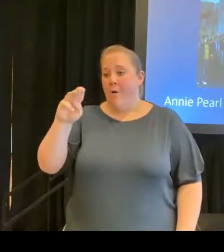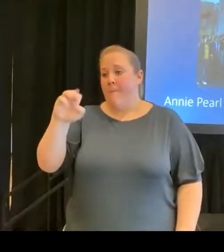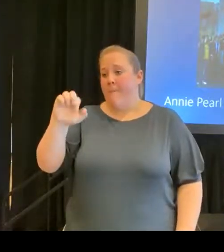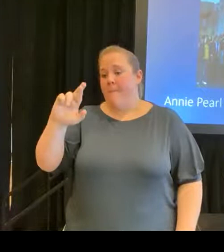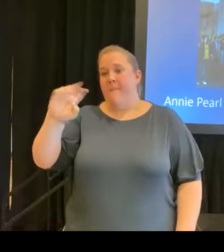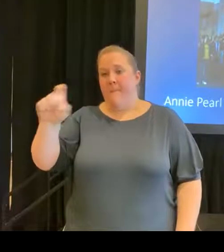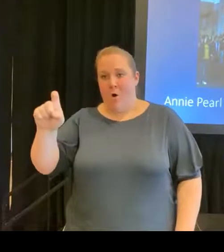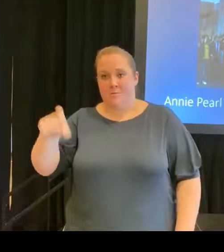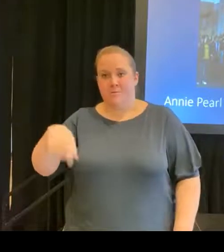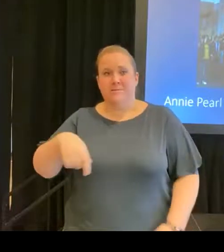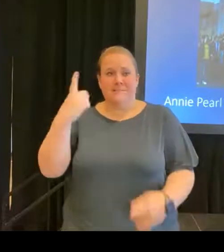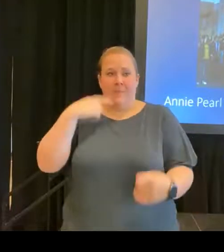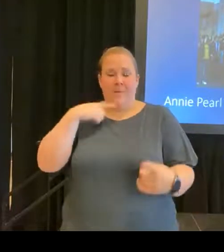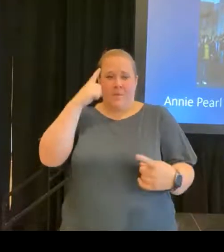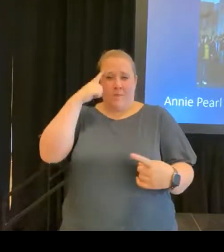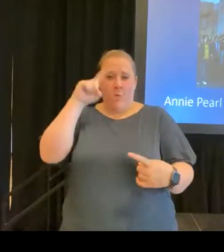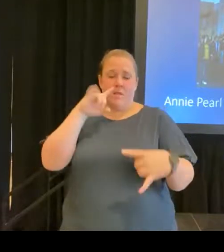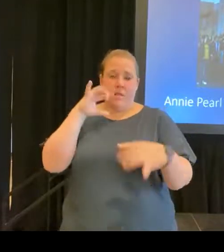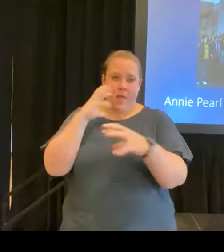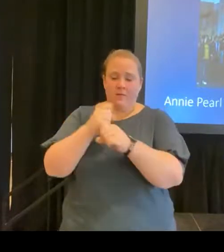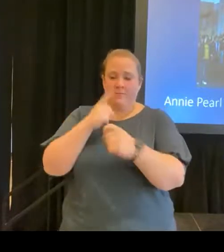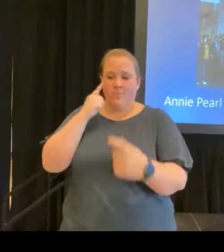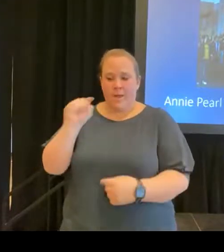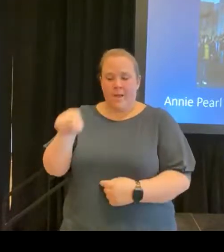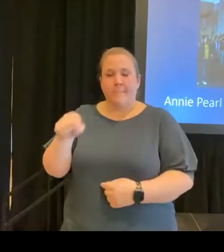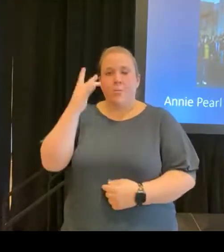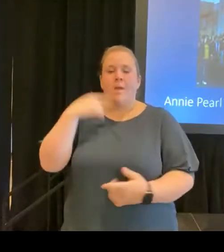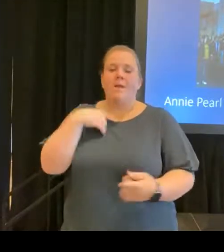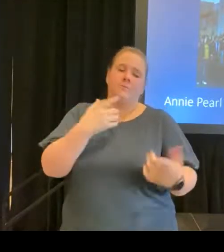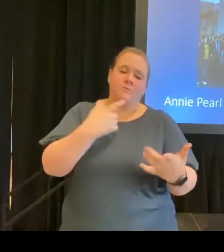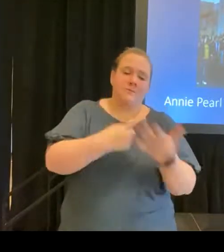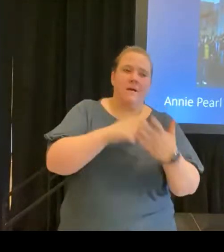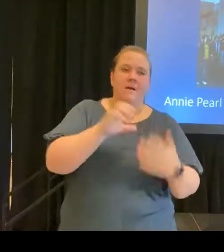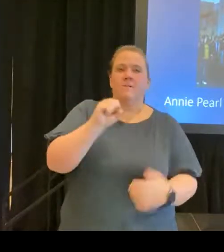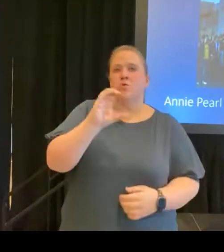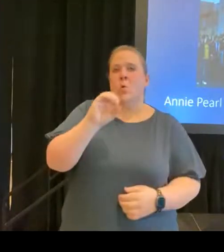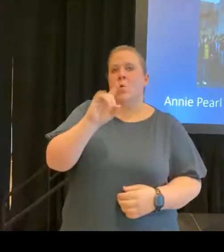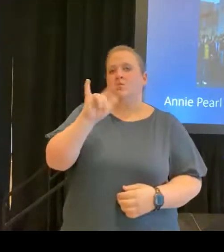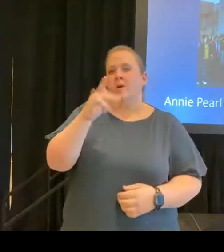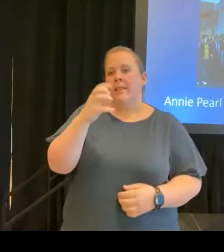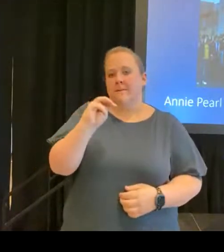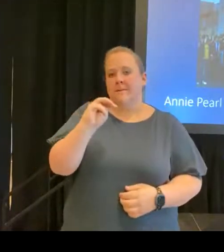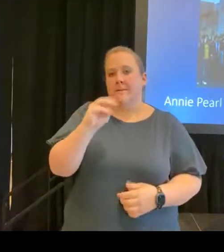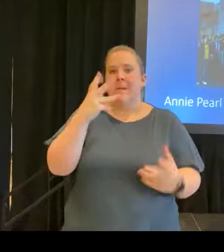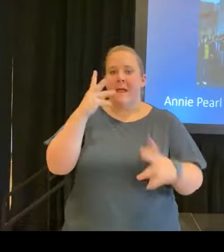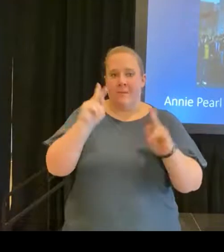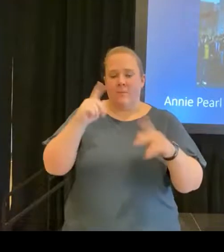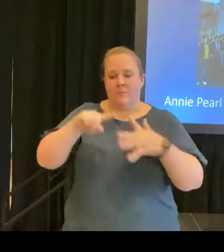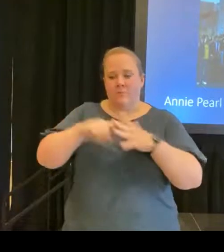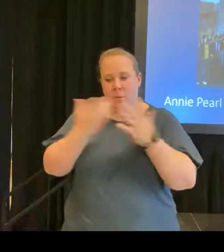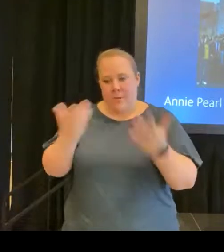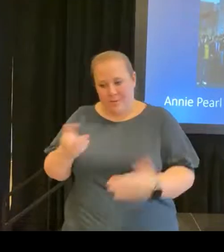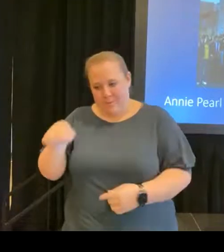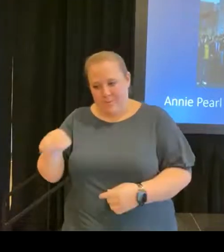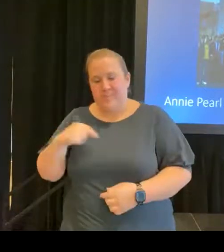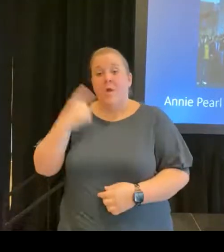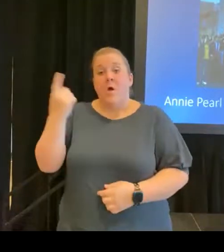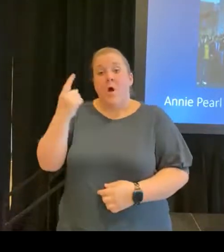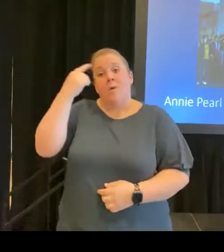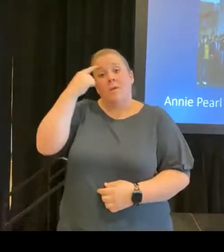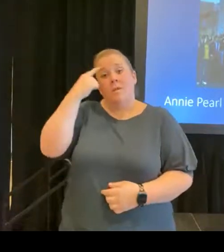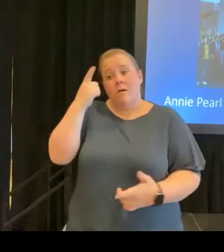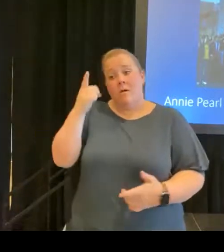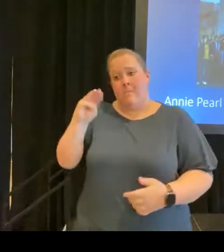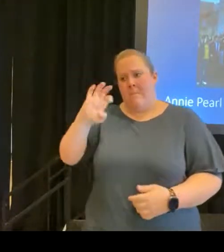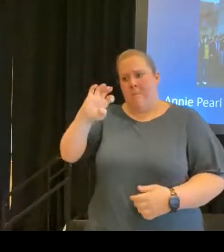like the thing we thought was fascinating about Marx. I know we're talking about socialism, but a lot of people, they start here, right? We always thought what